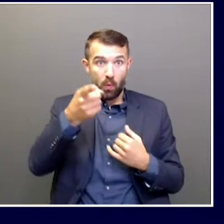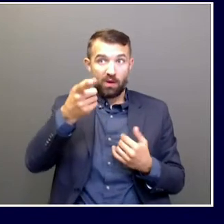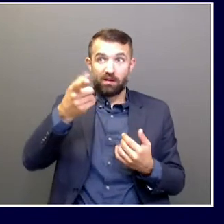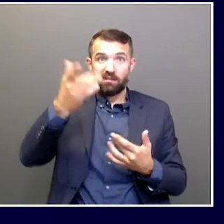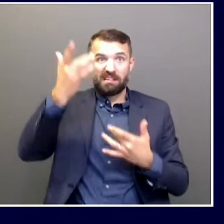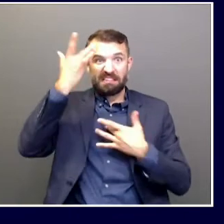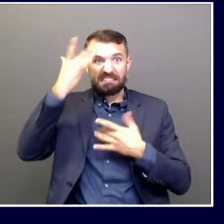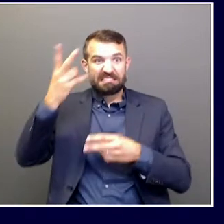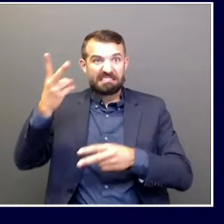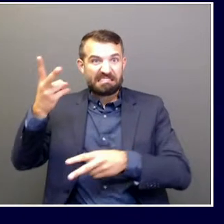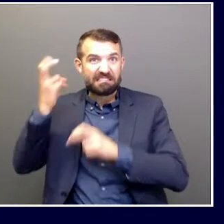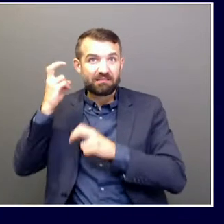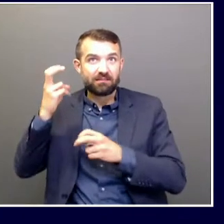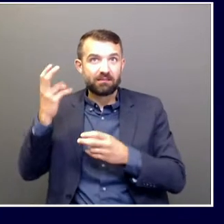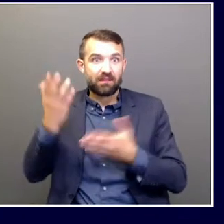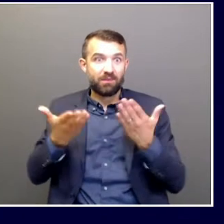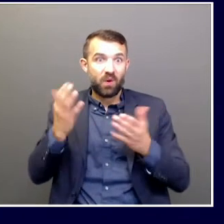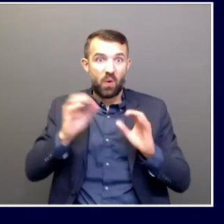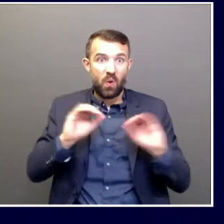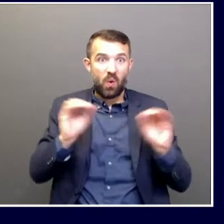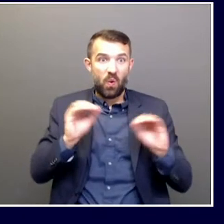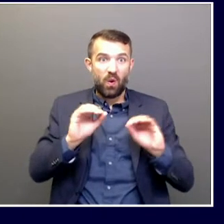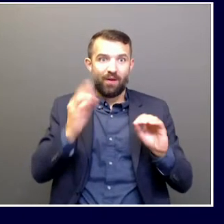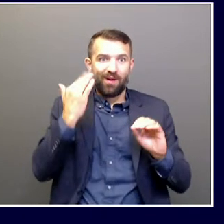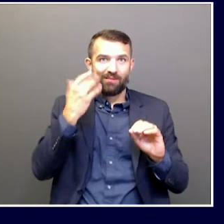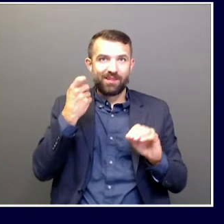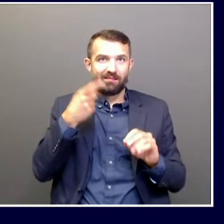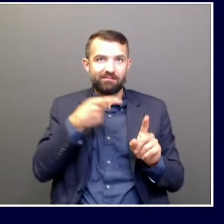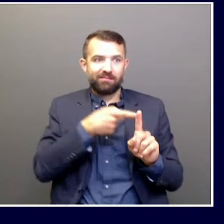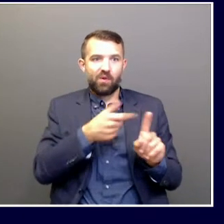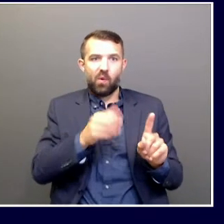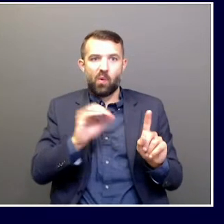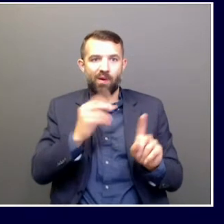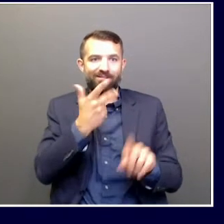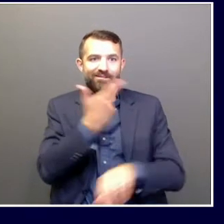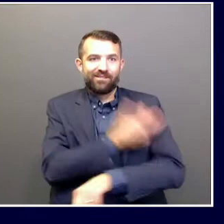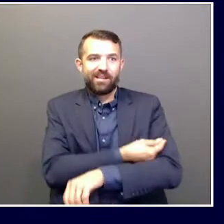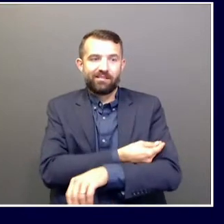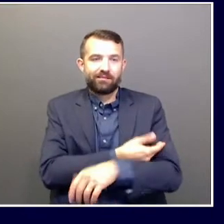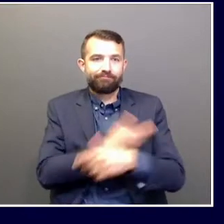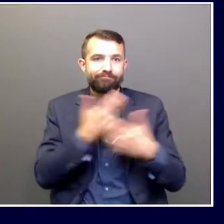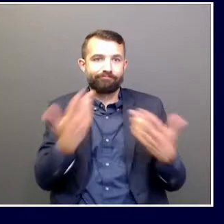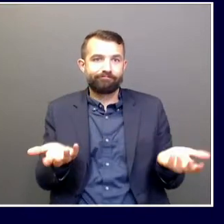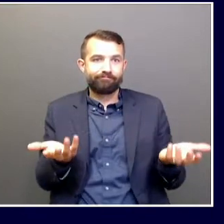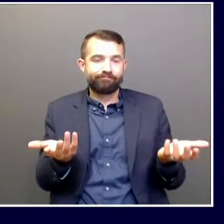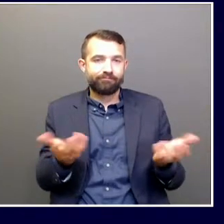getting vaccinated doesn't avoid the problem, and it only increases the risk.